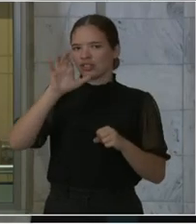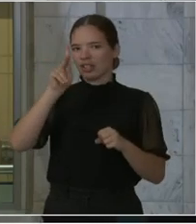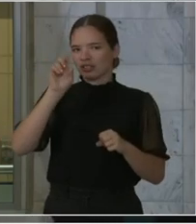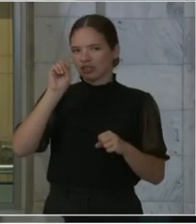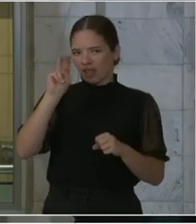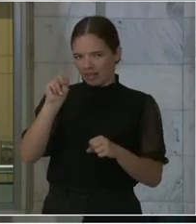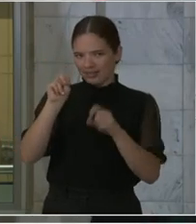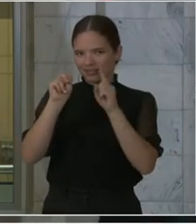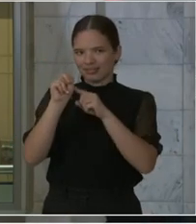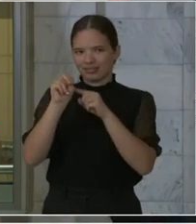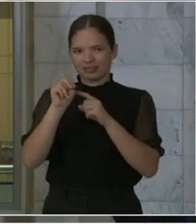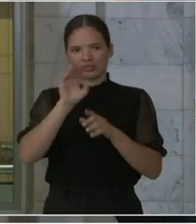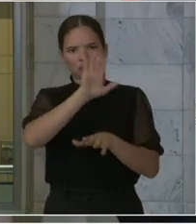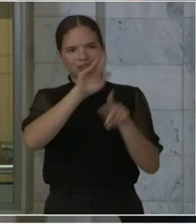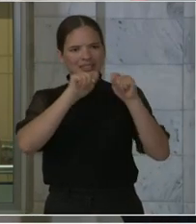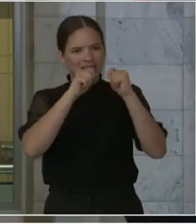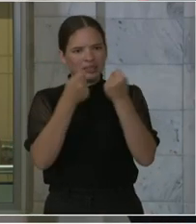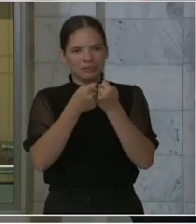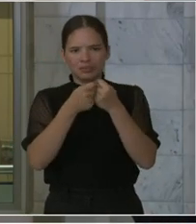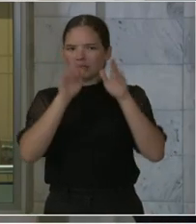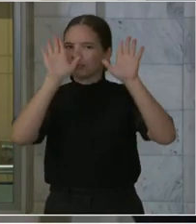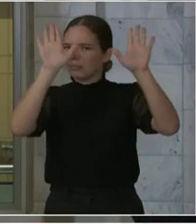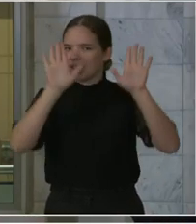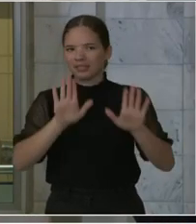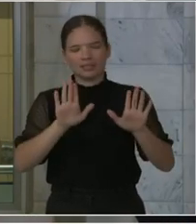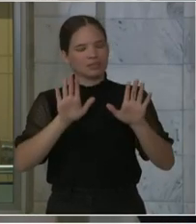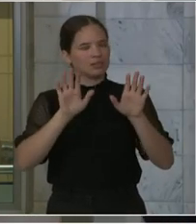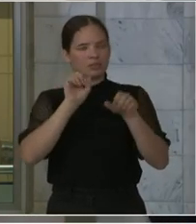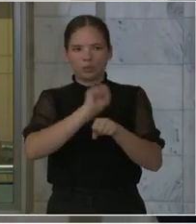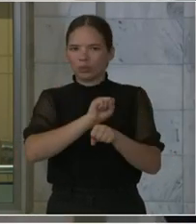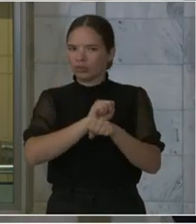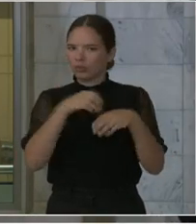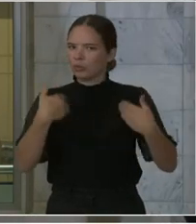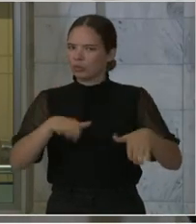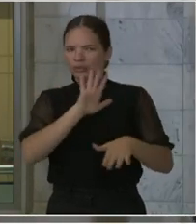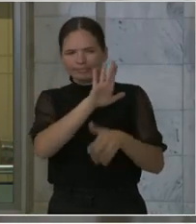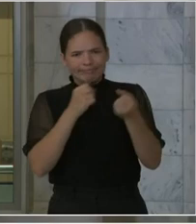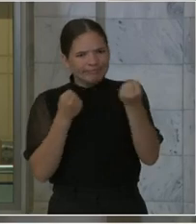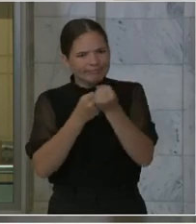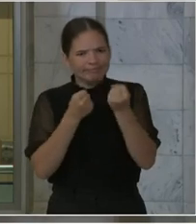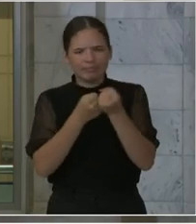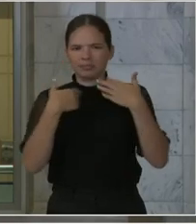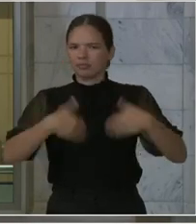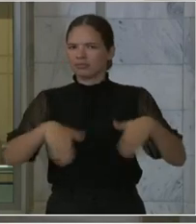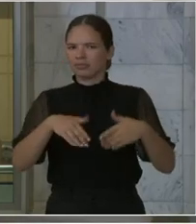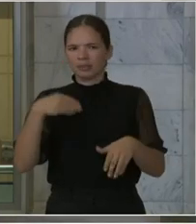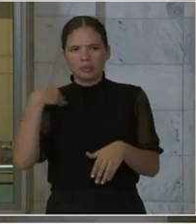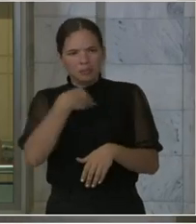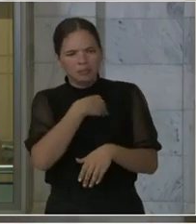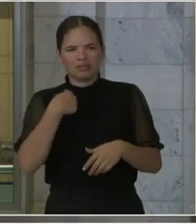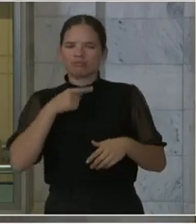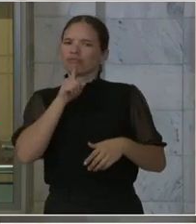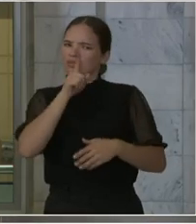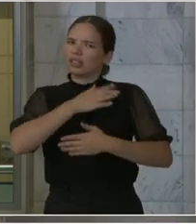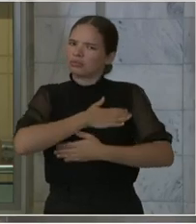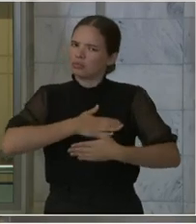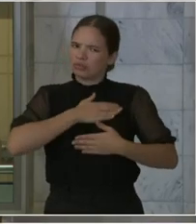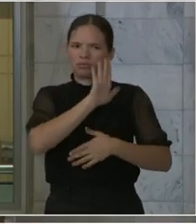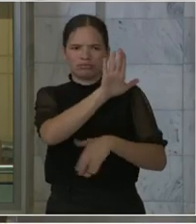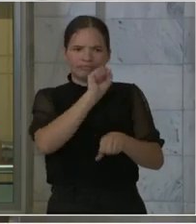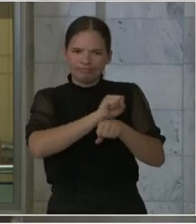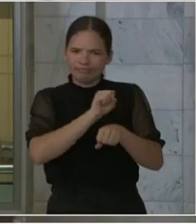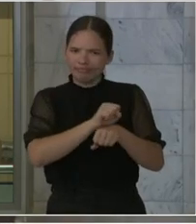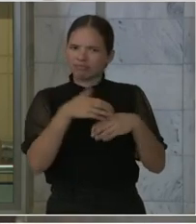did a fantastic job of being able to advocate for your membership, and we so appreciate the work that you do. We know how important it is to this